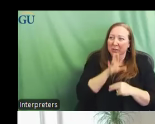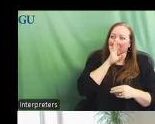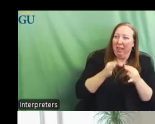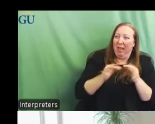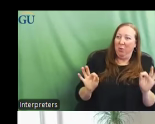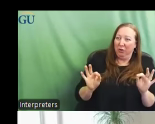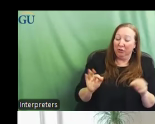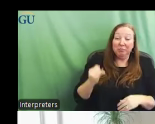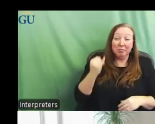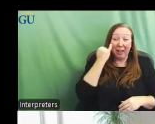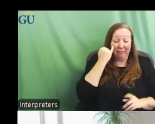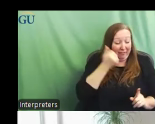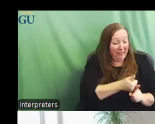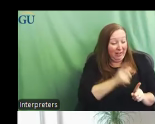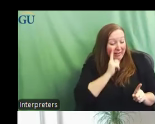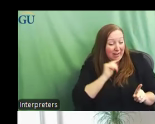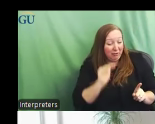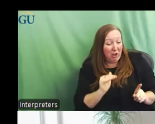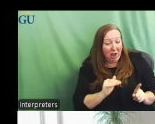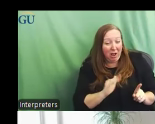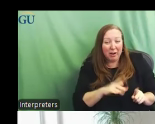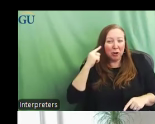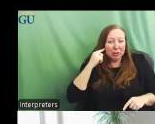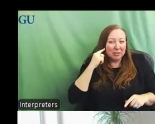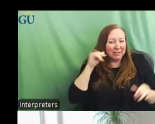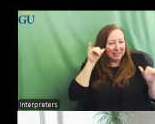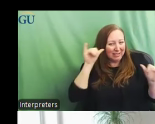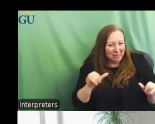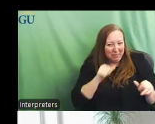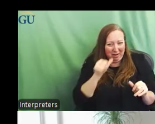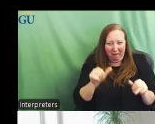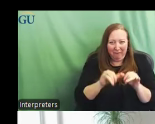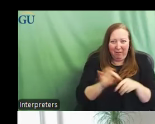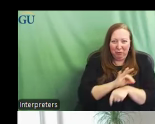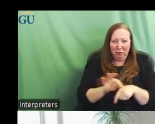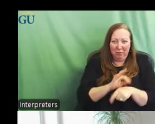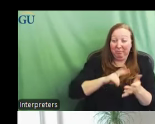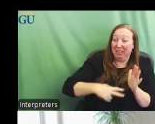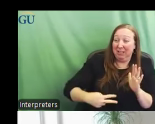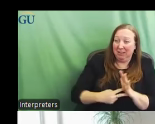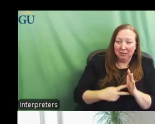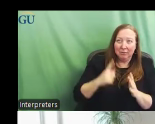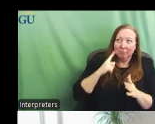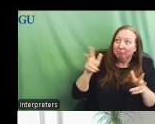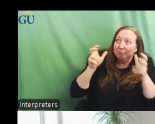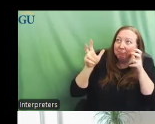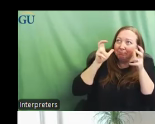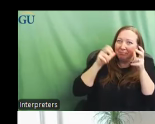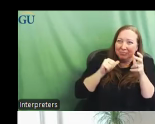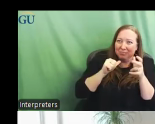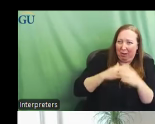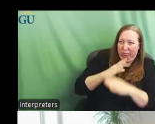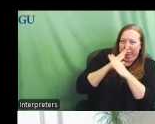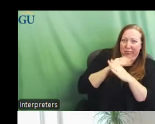if the deaf child's auditory system is not functioning, they're not accessing the language. So they may have exposure in the environment,